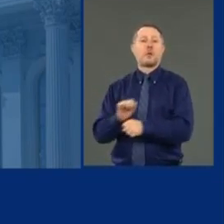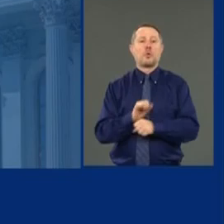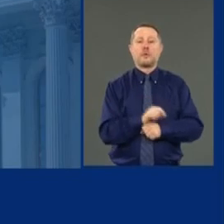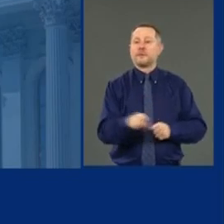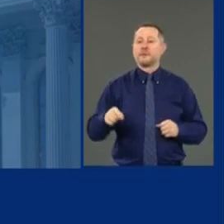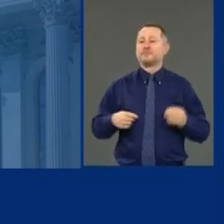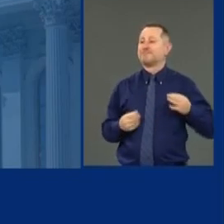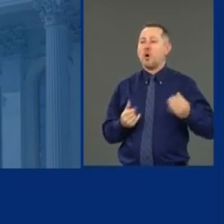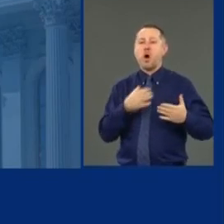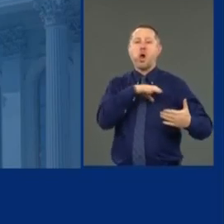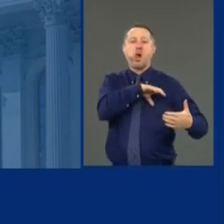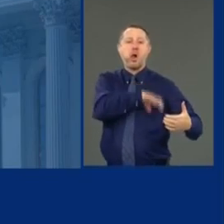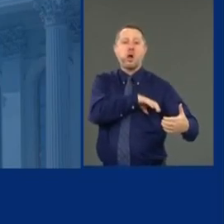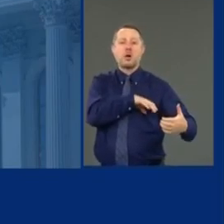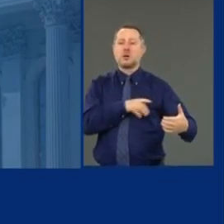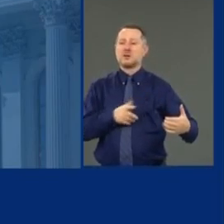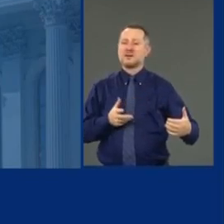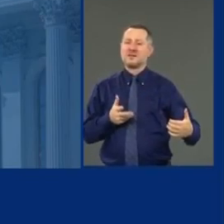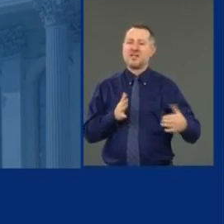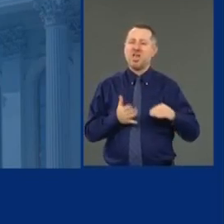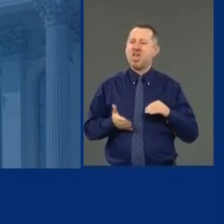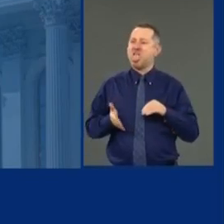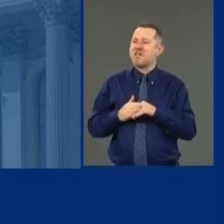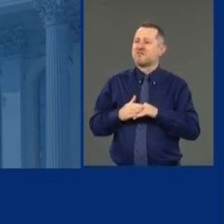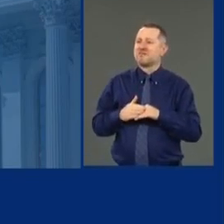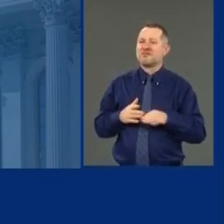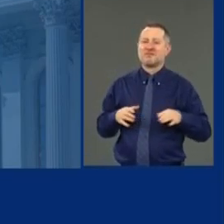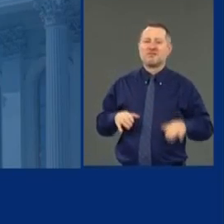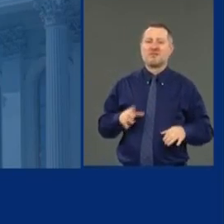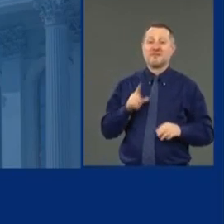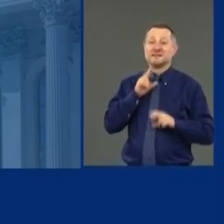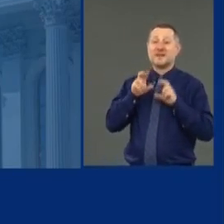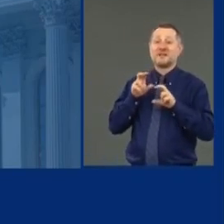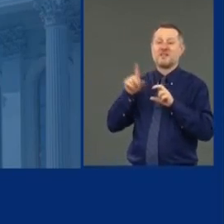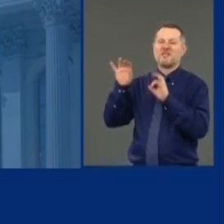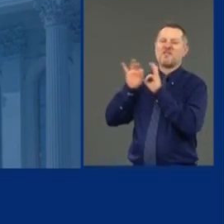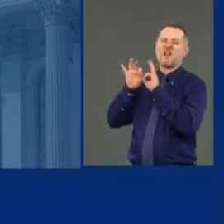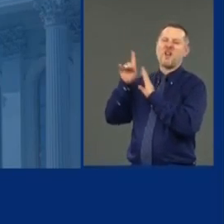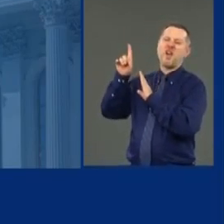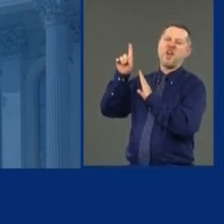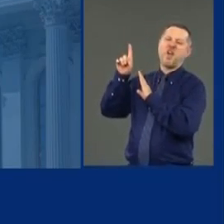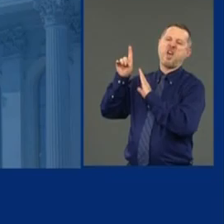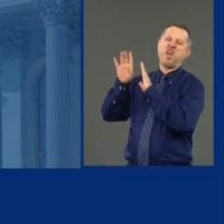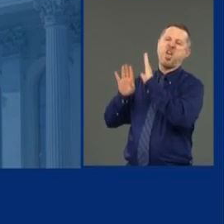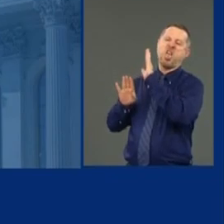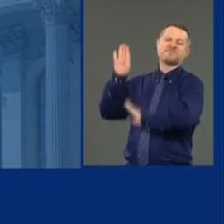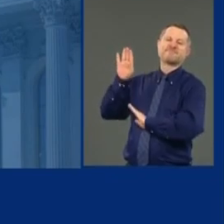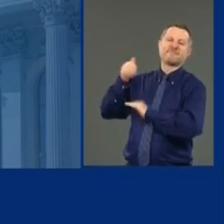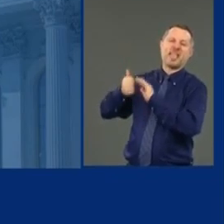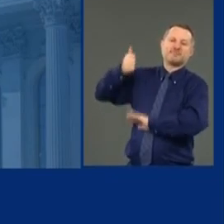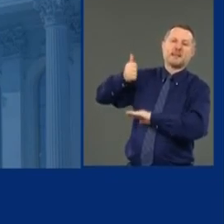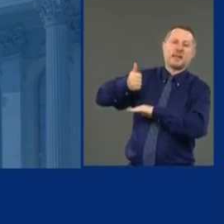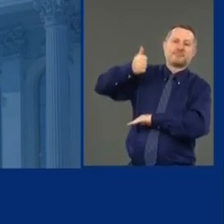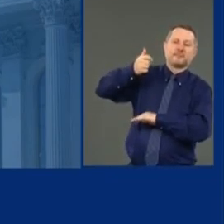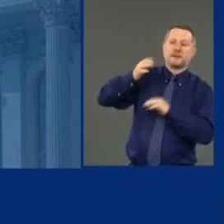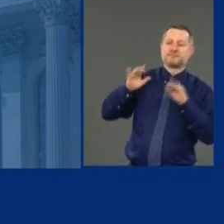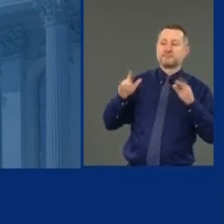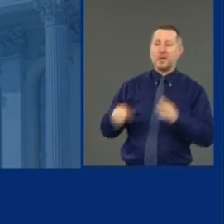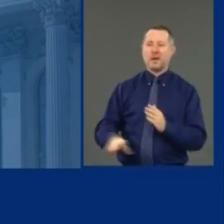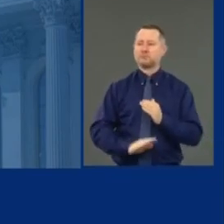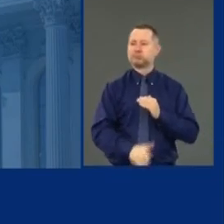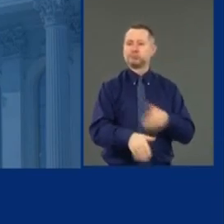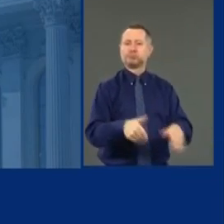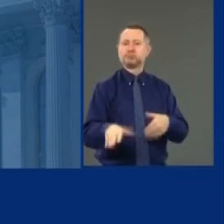their stock price by laying off workers and not rehiring people after the pandemic. Now, that's a